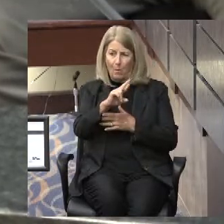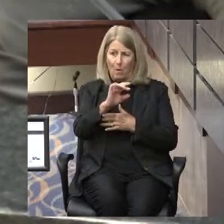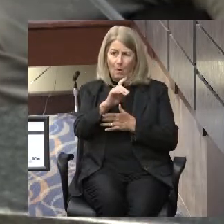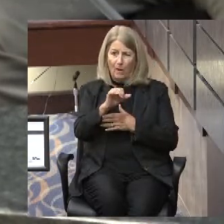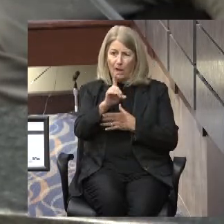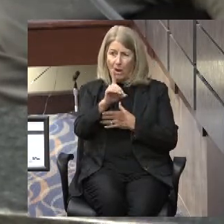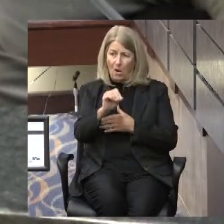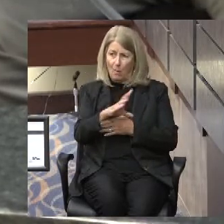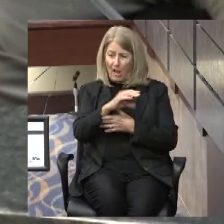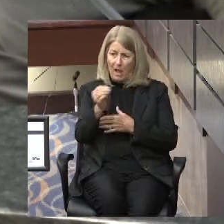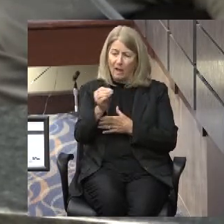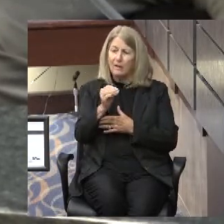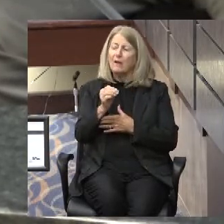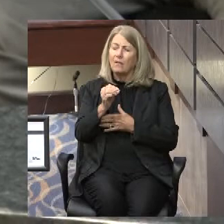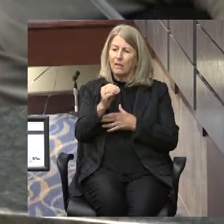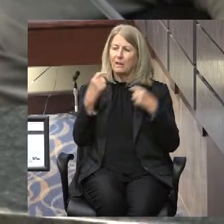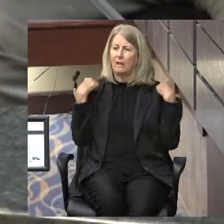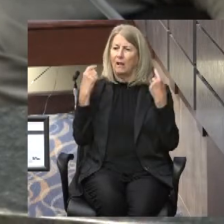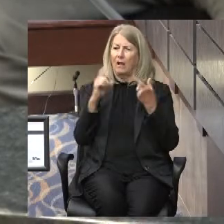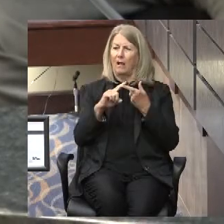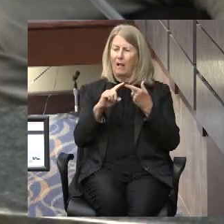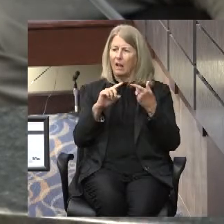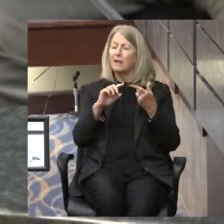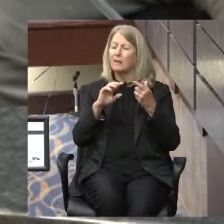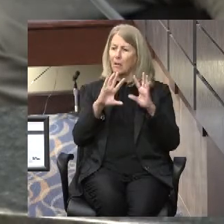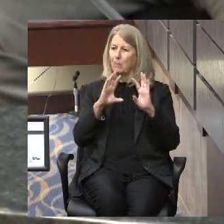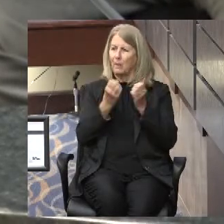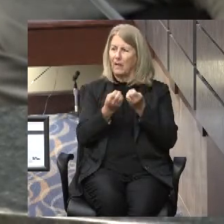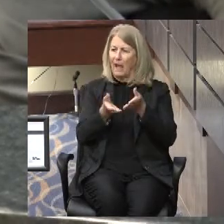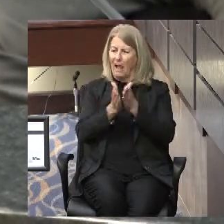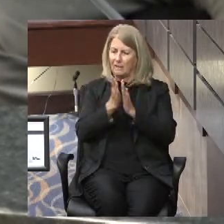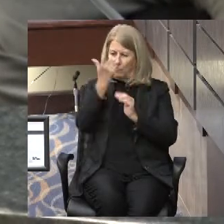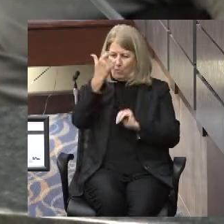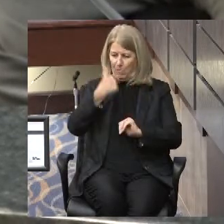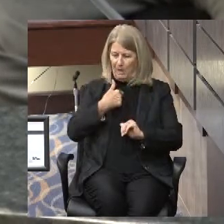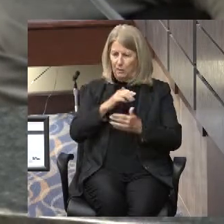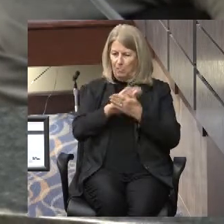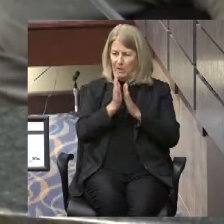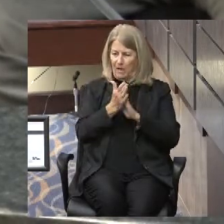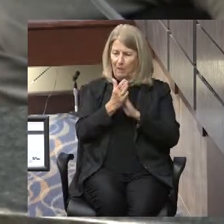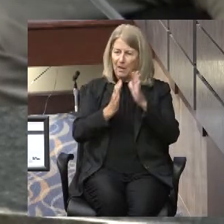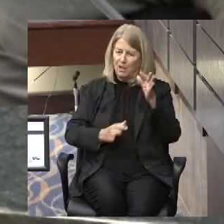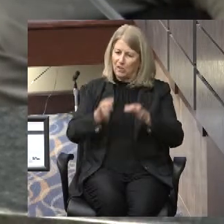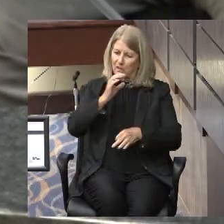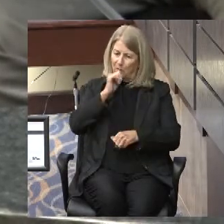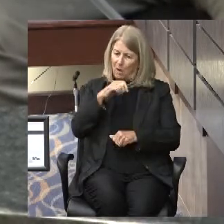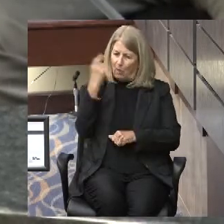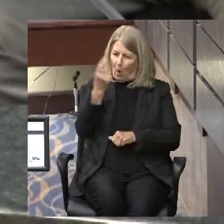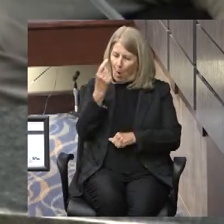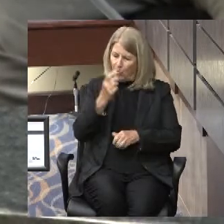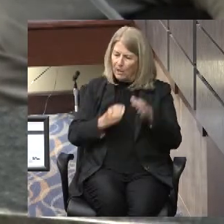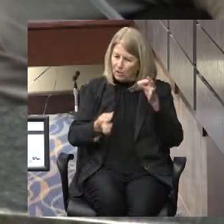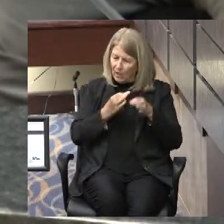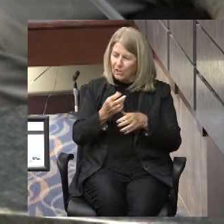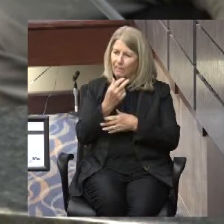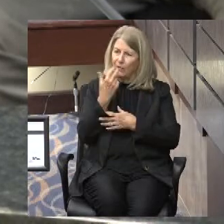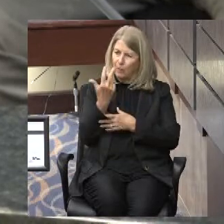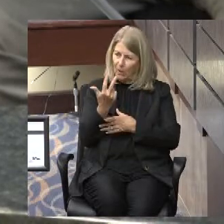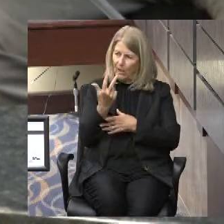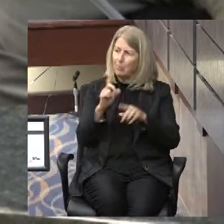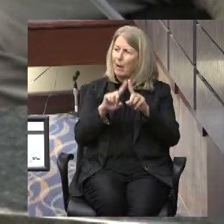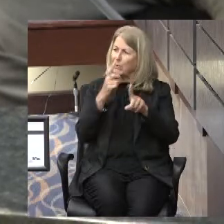Esperanza Committee for asking me to be a judge. I wasn't the only judge, there were 3 of us, but it was